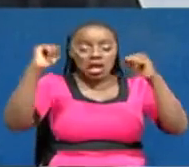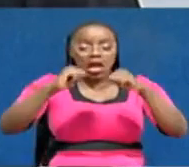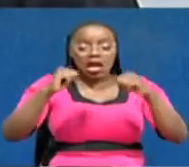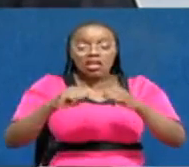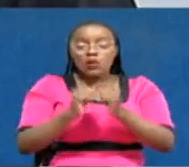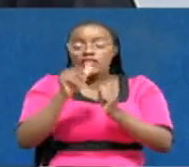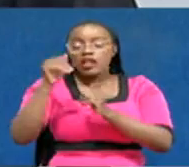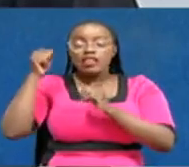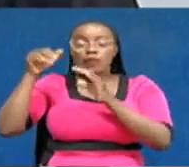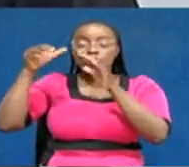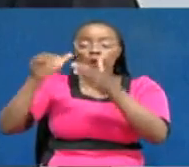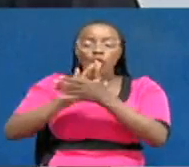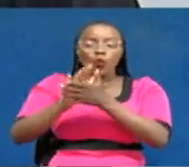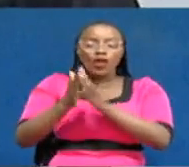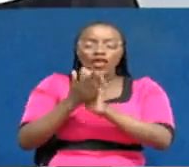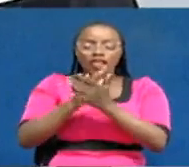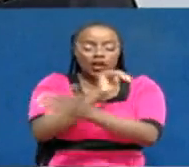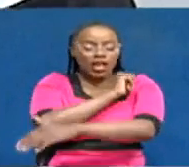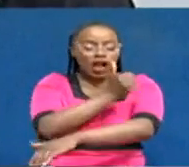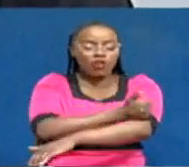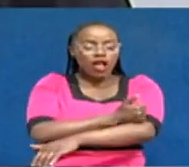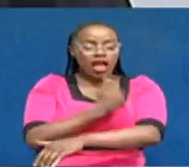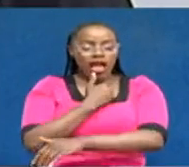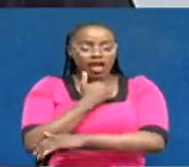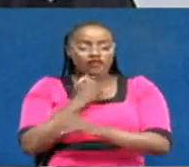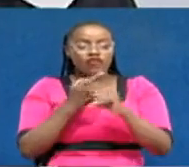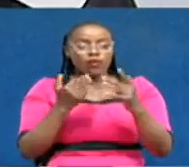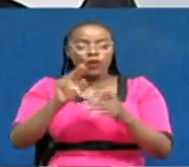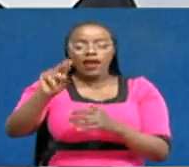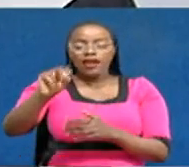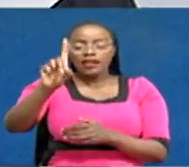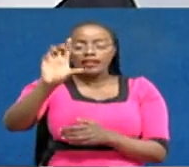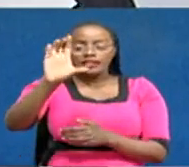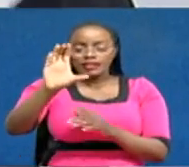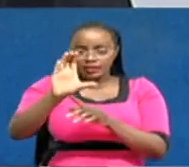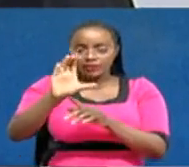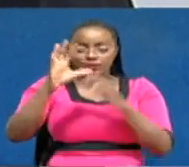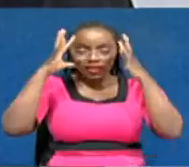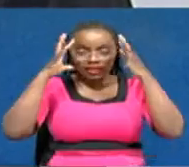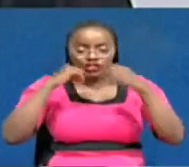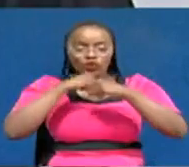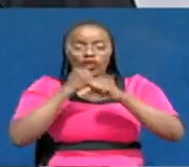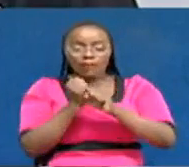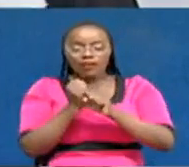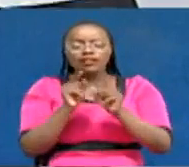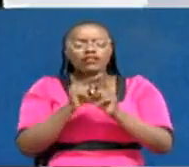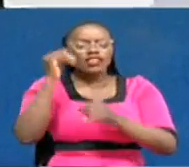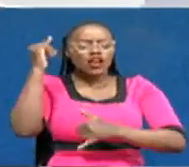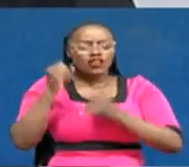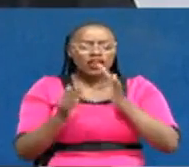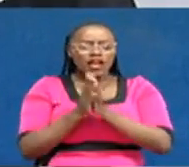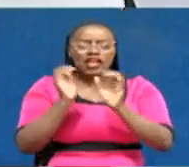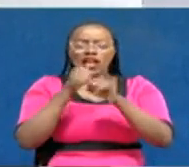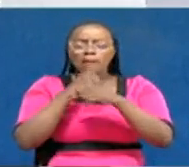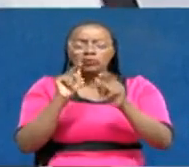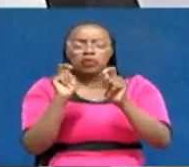agreement with another party without authorization from the NDC. Now, decisions that are made here are final and